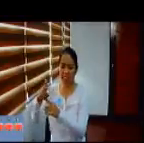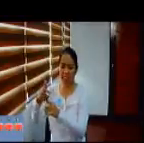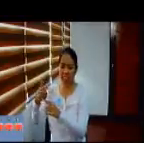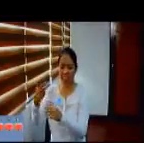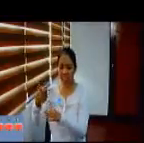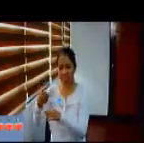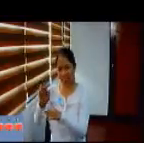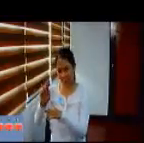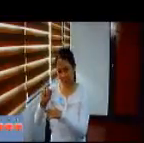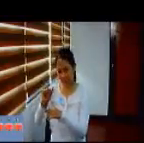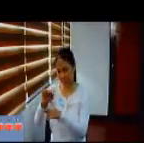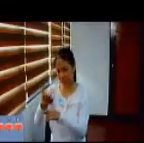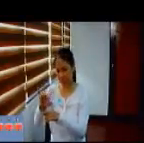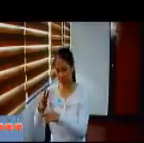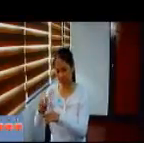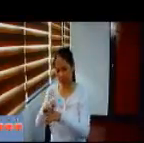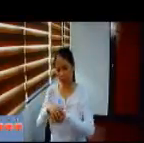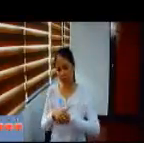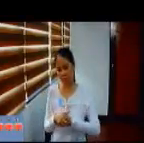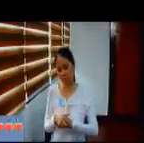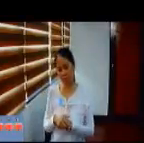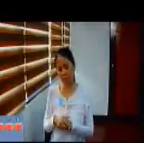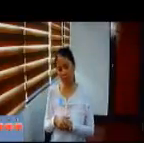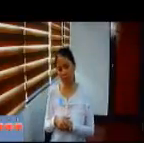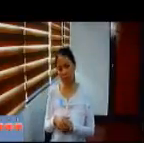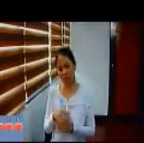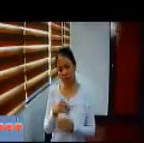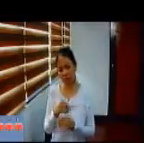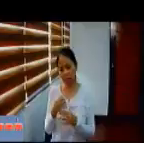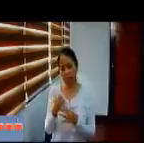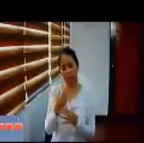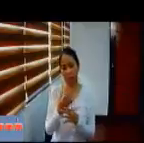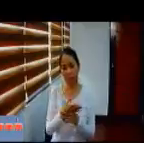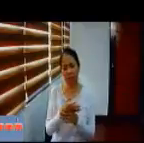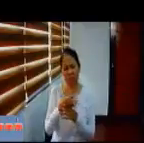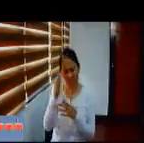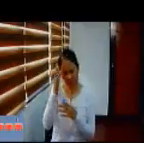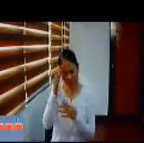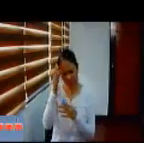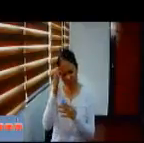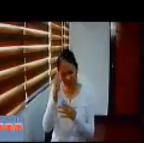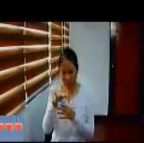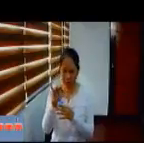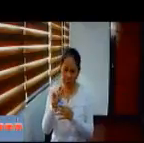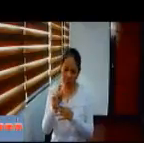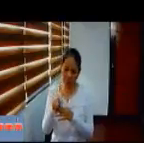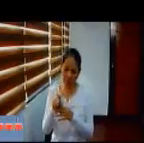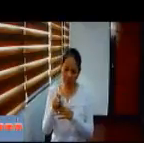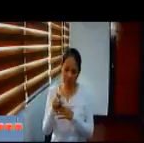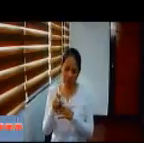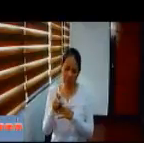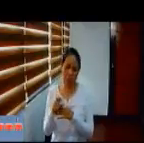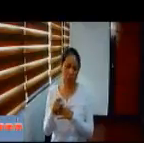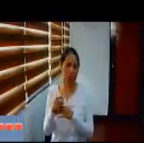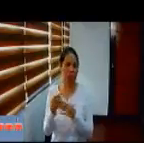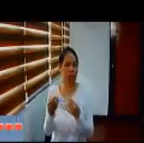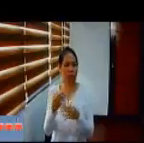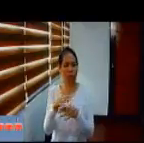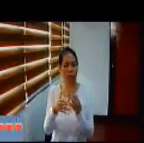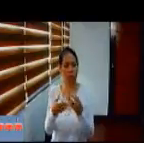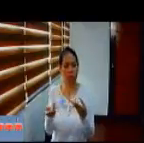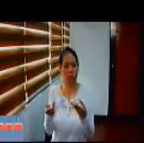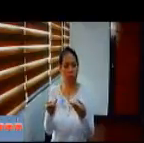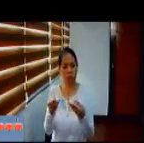That's why I was pretty much concerned when people say, we should, it's going to happen beyond the term of